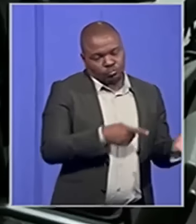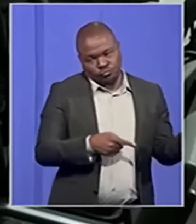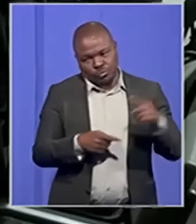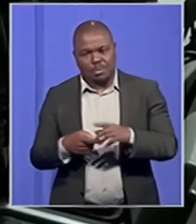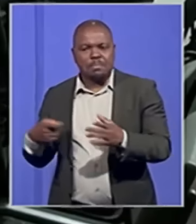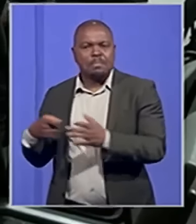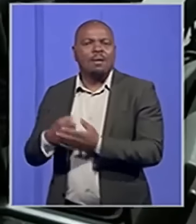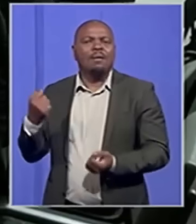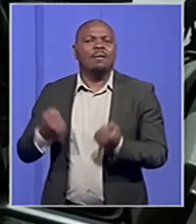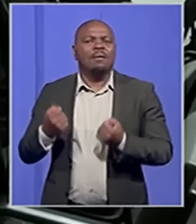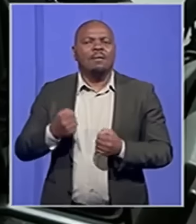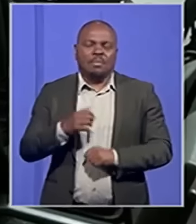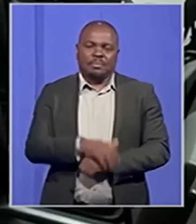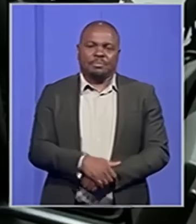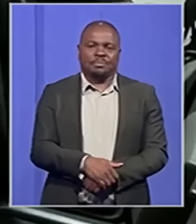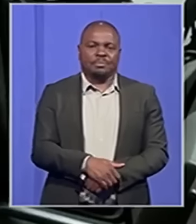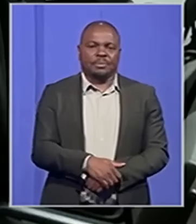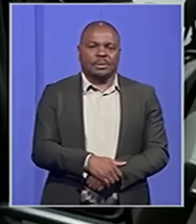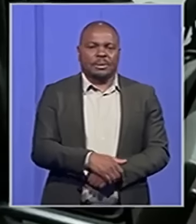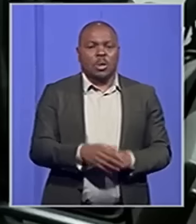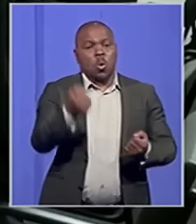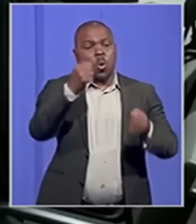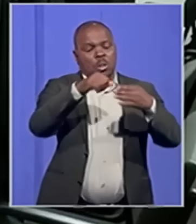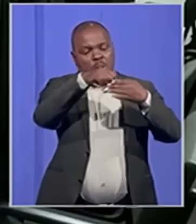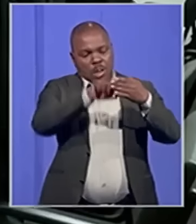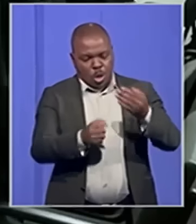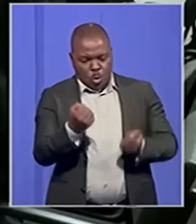tšeo. Tsheko ka gare ga tsheko ya go tsitsinkela